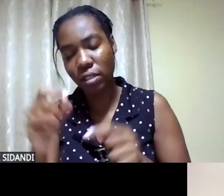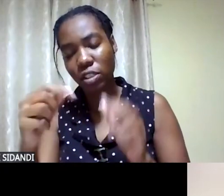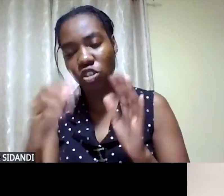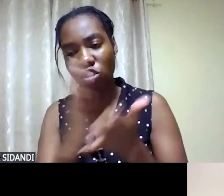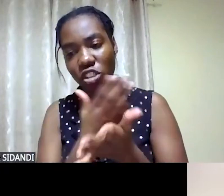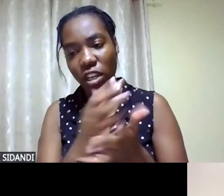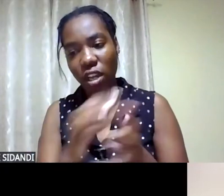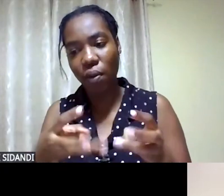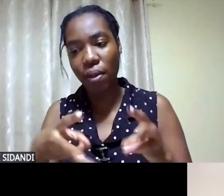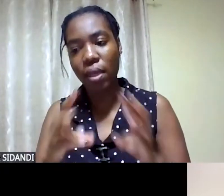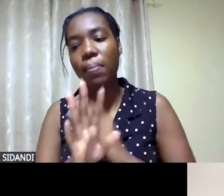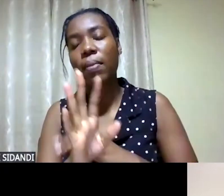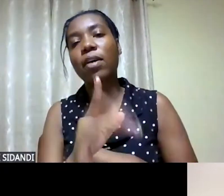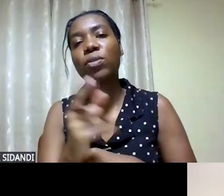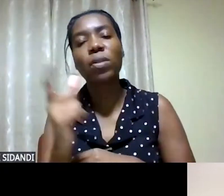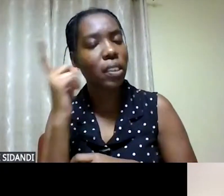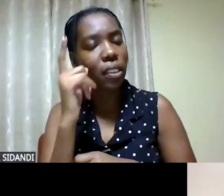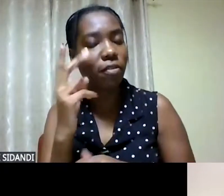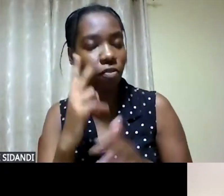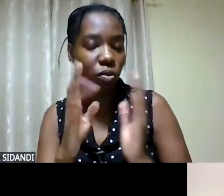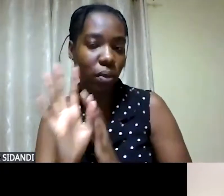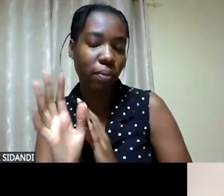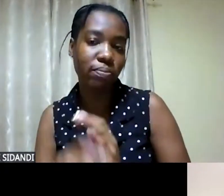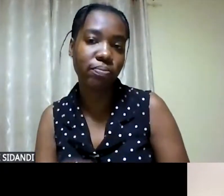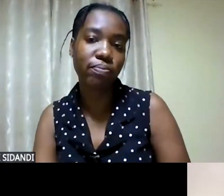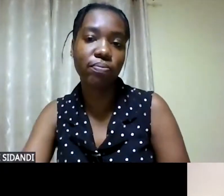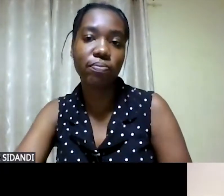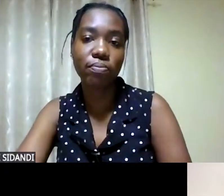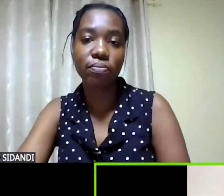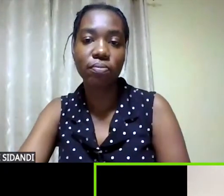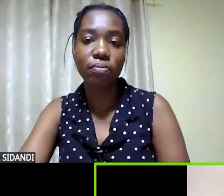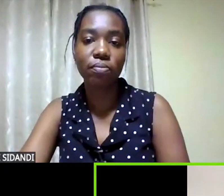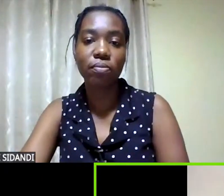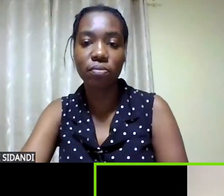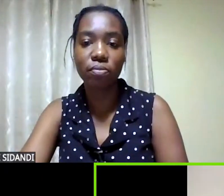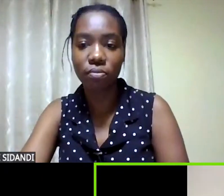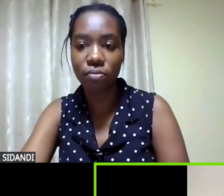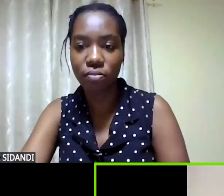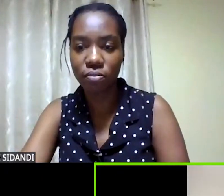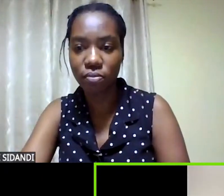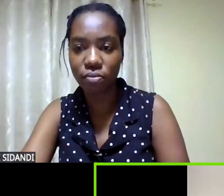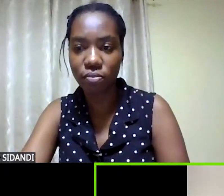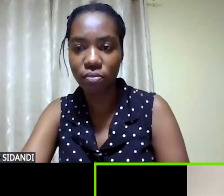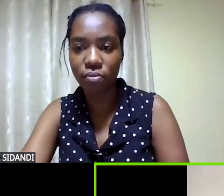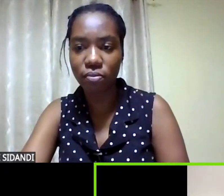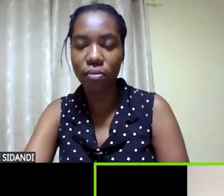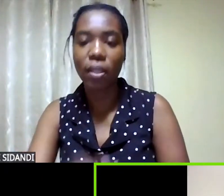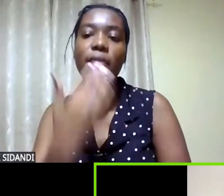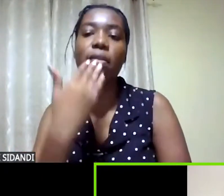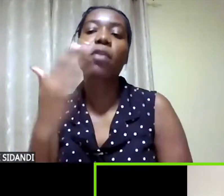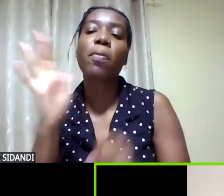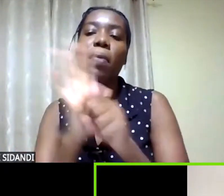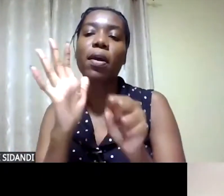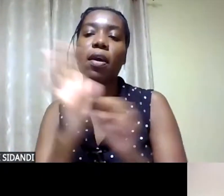just listen to their views. Yeah. No man is an Thank you island. very much, Lois, for finding time to come and give